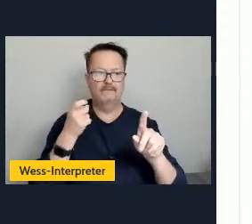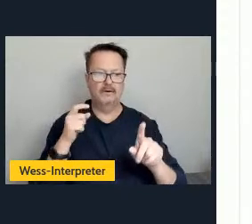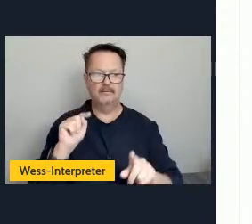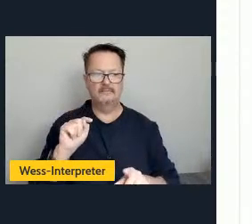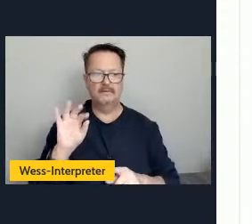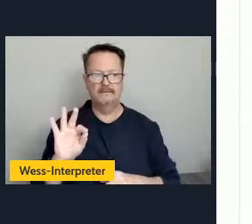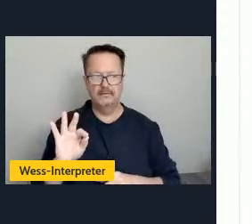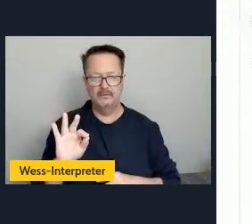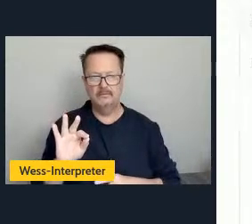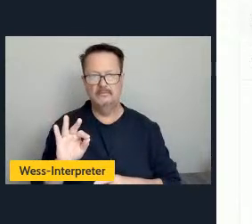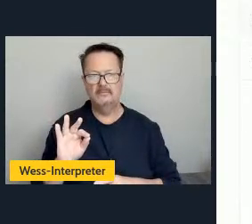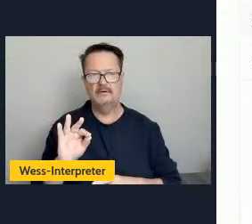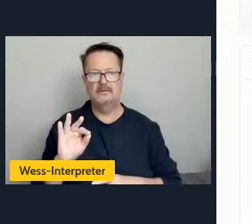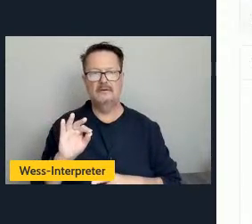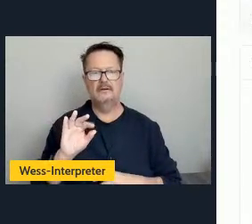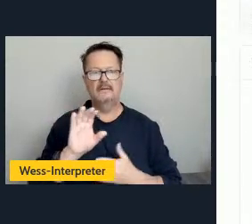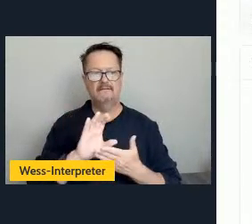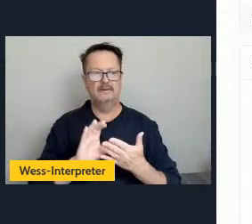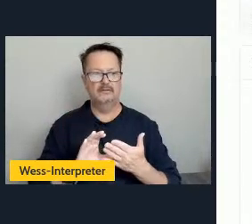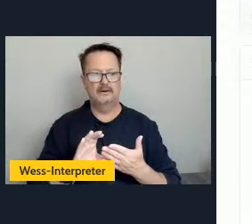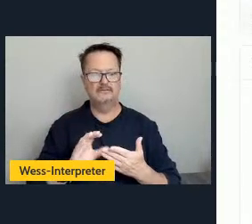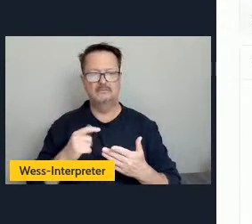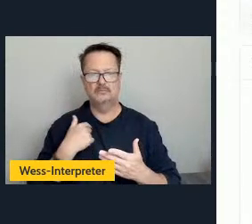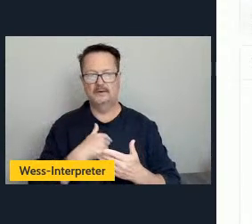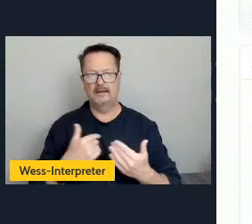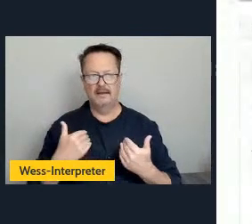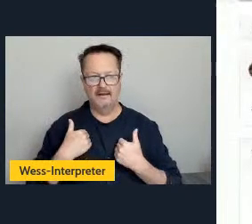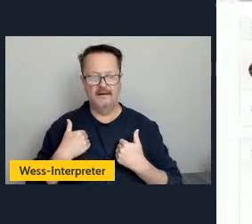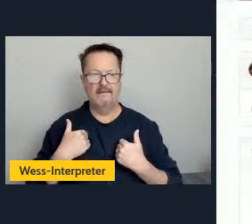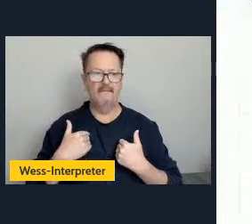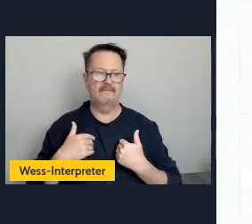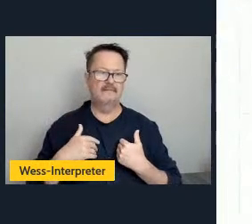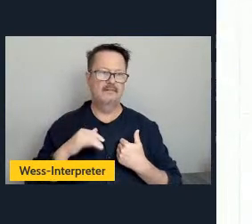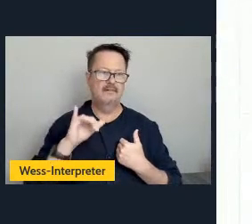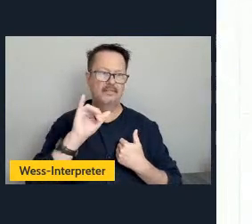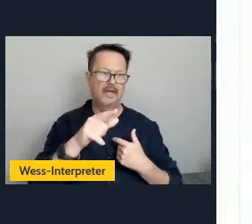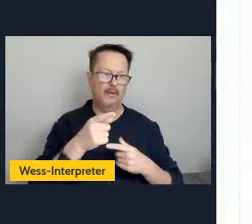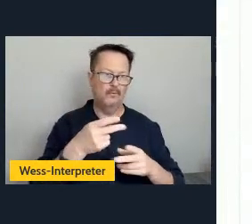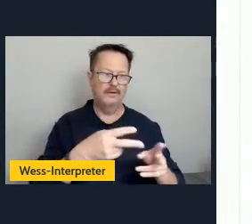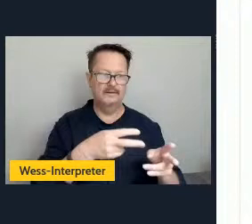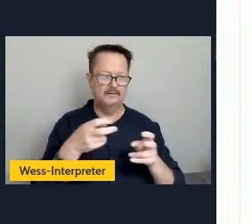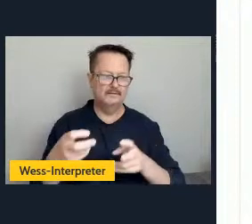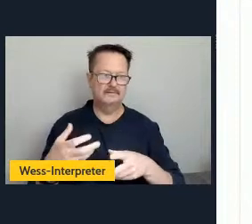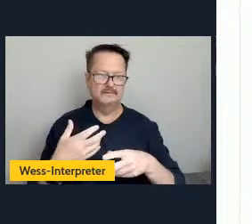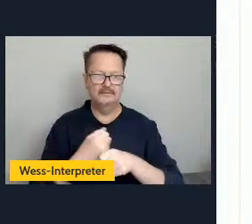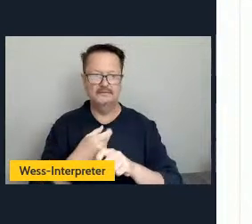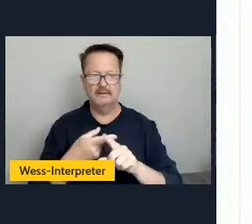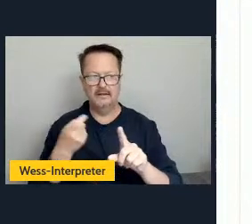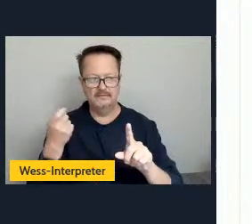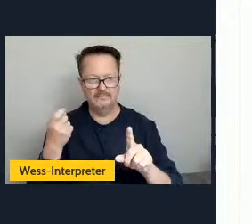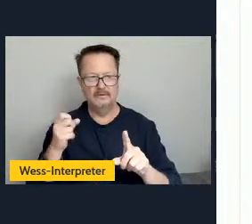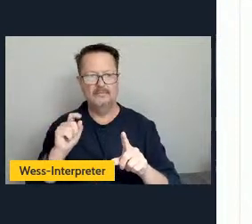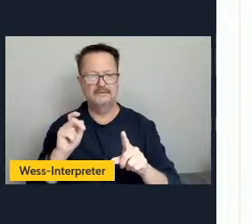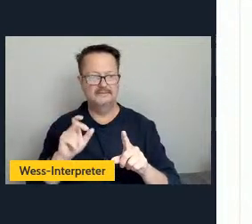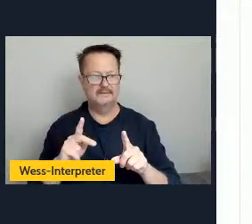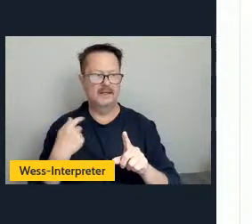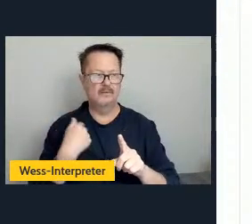Terraform configuration we have. Like this one is synthesized from the stack we